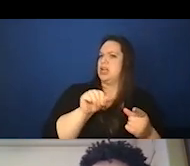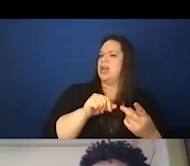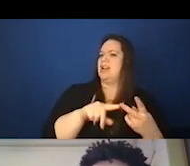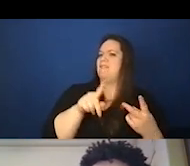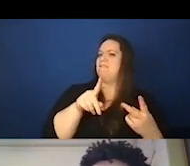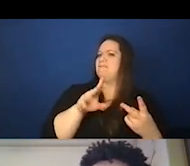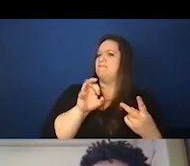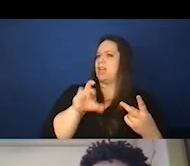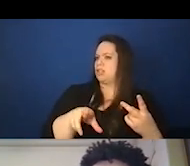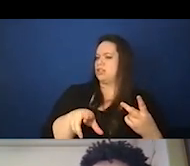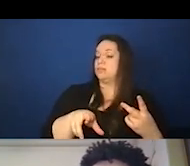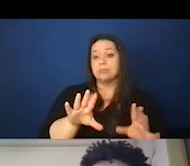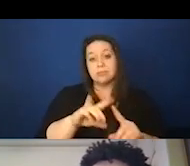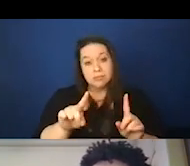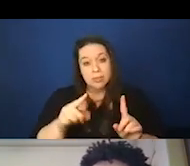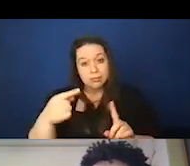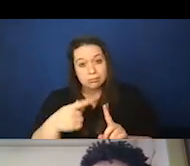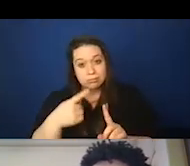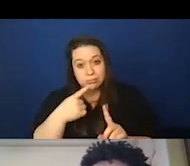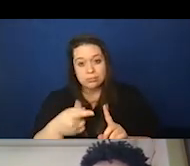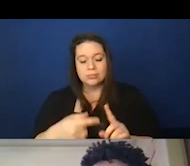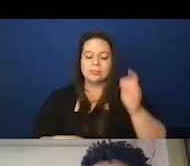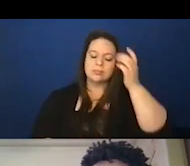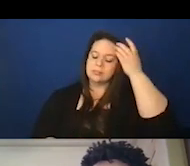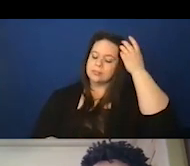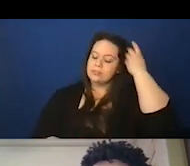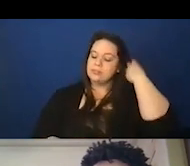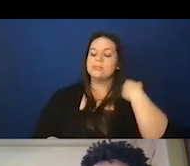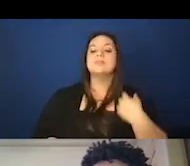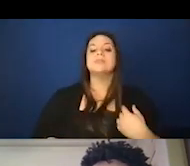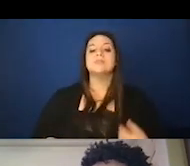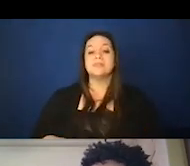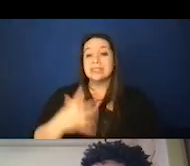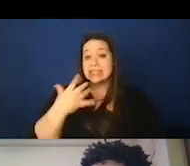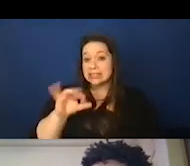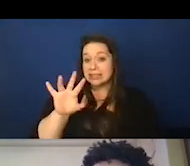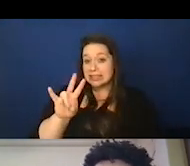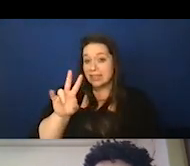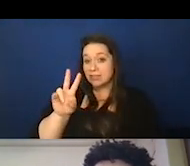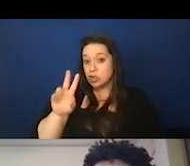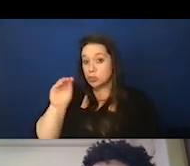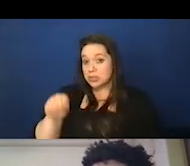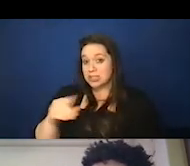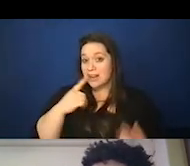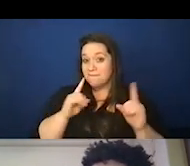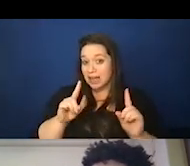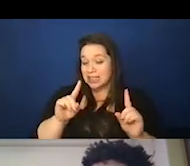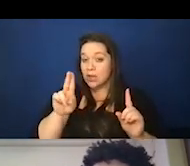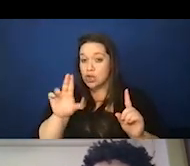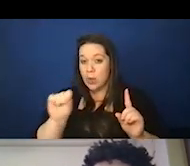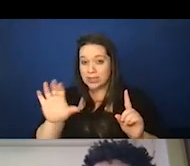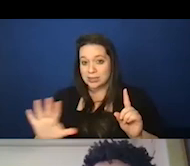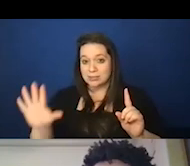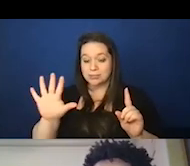and Pfizer. The fact of the matter is, it is 72% effective in the United